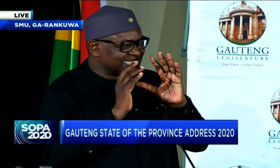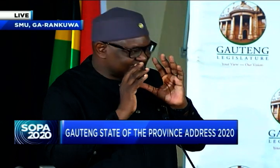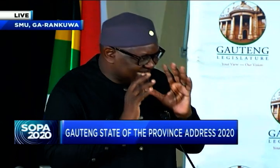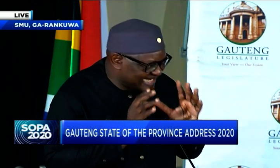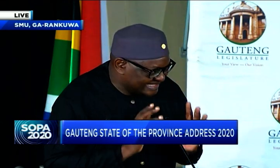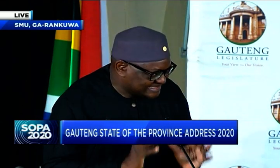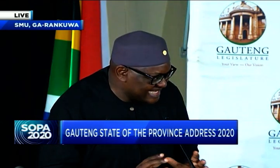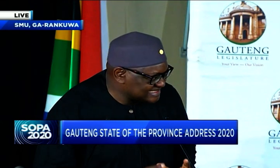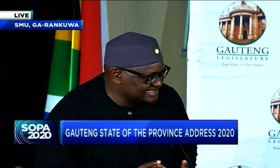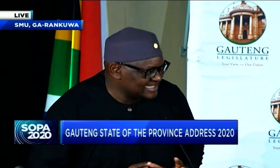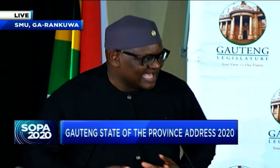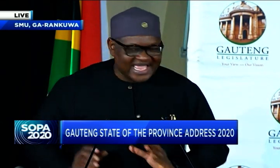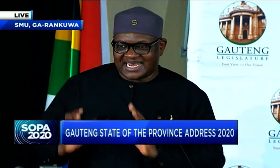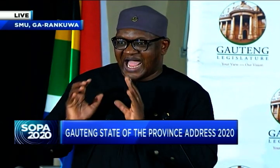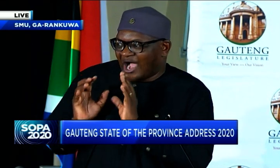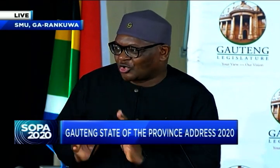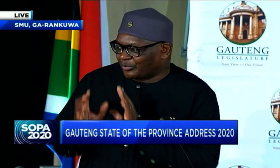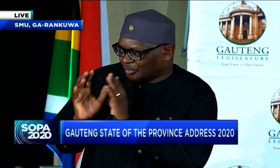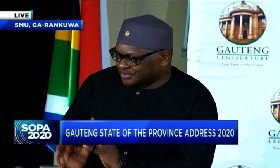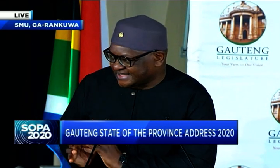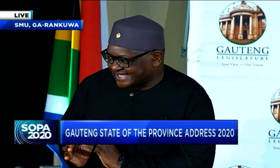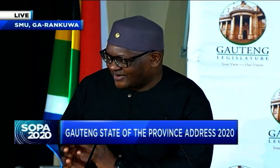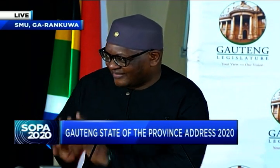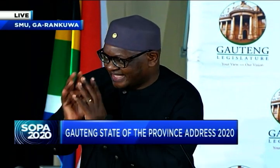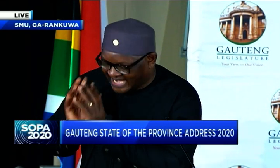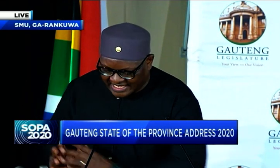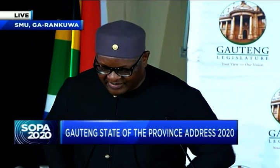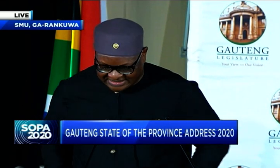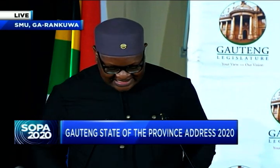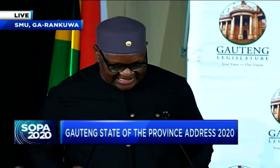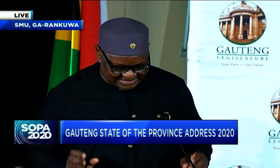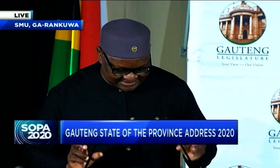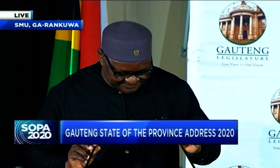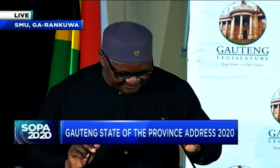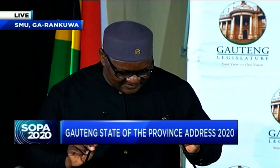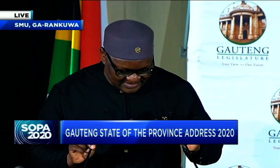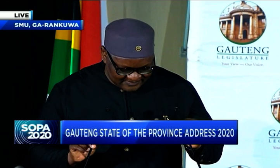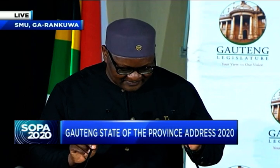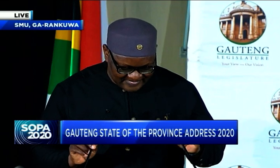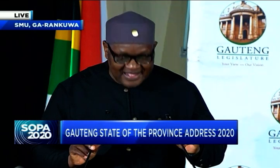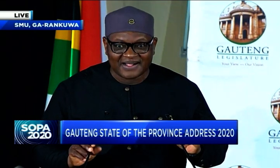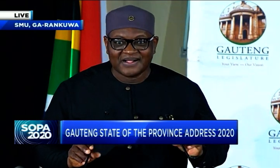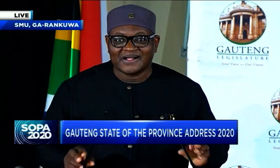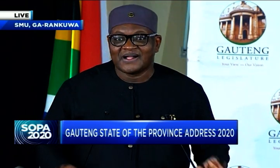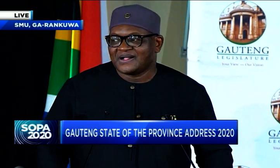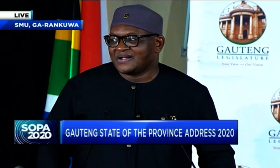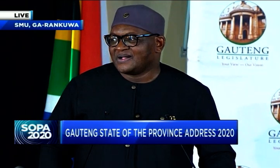the industrialization and agro-processing of the cannabis industry.